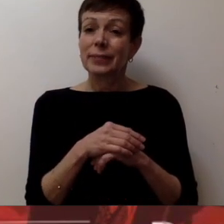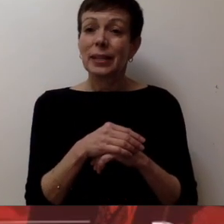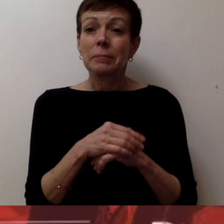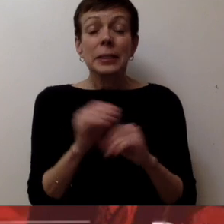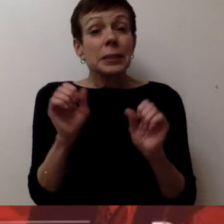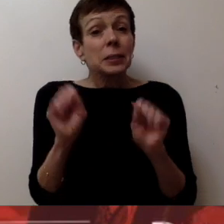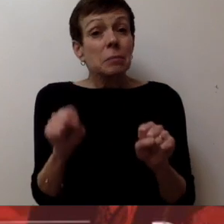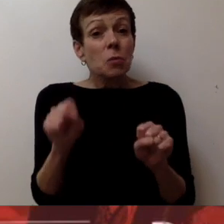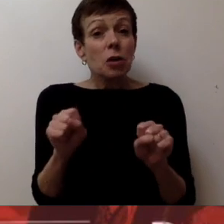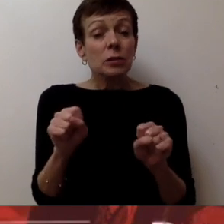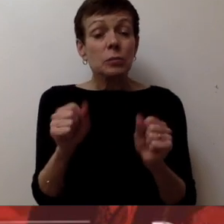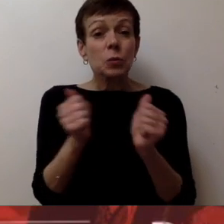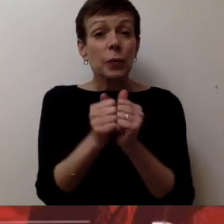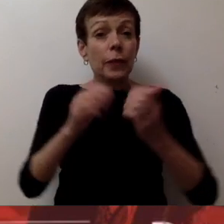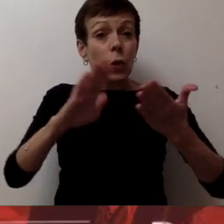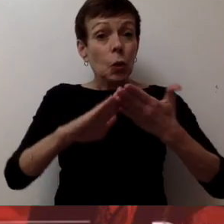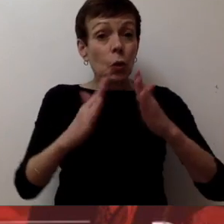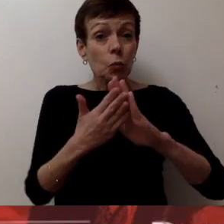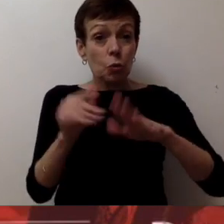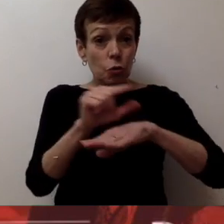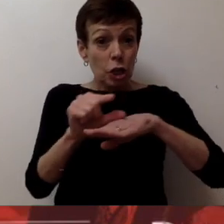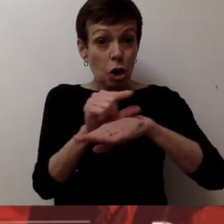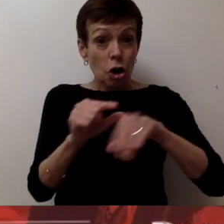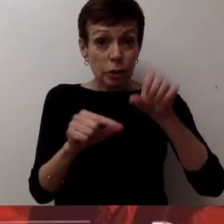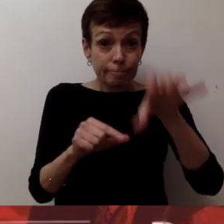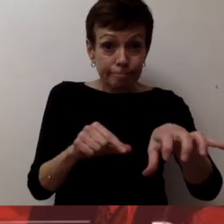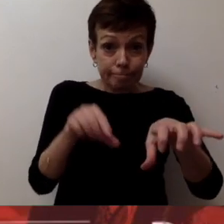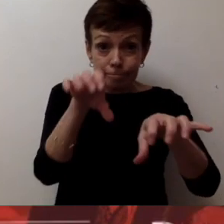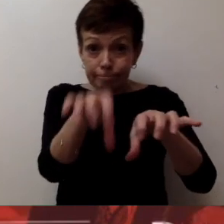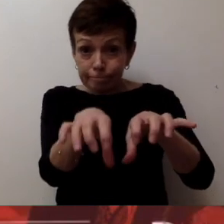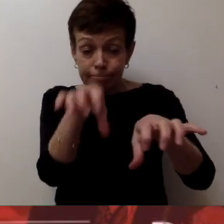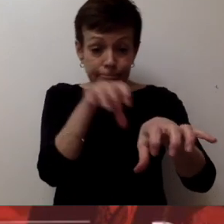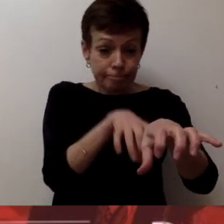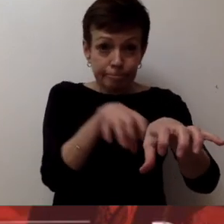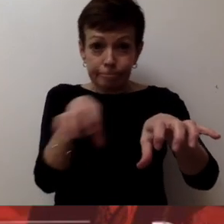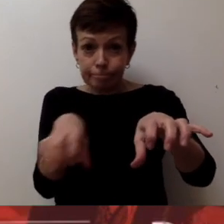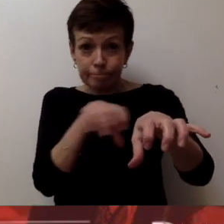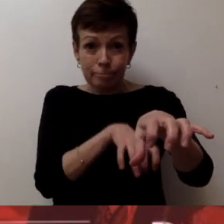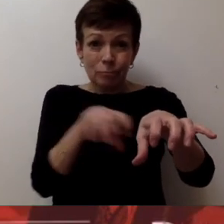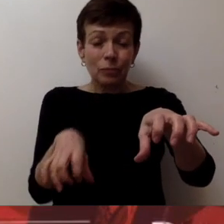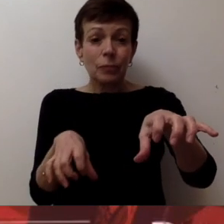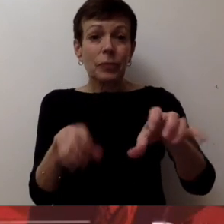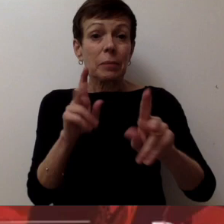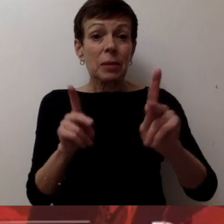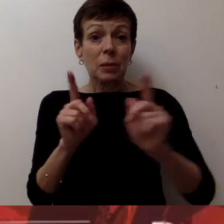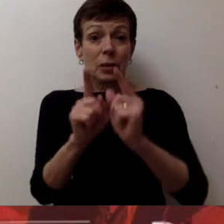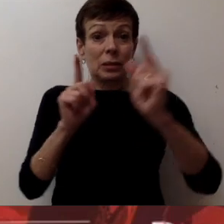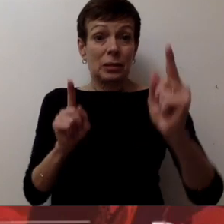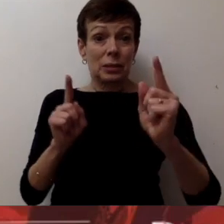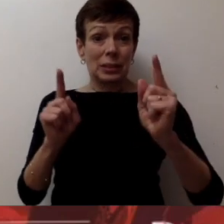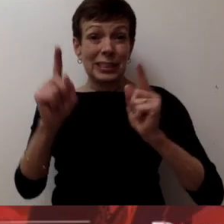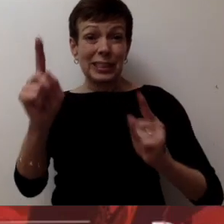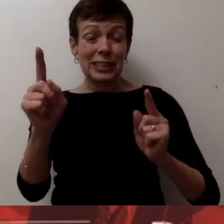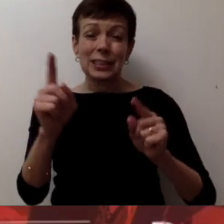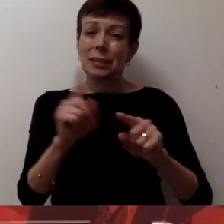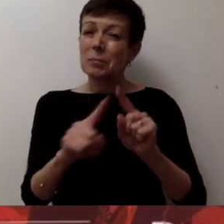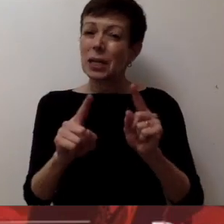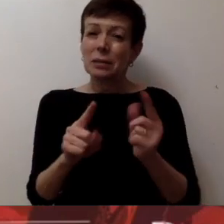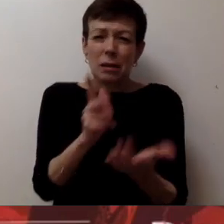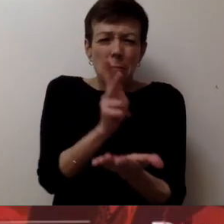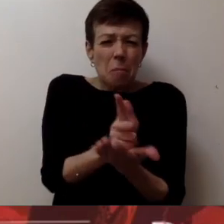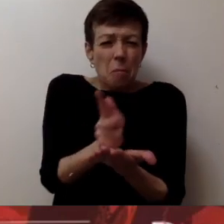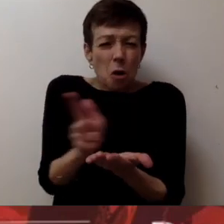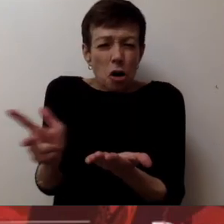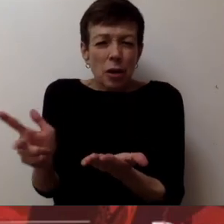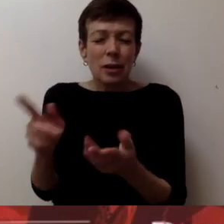that physical distancing between plots could have been achieved, the densities of city-run gardens and parking areas make it difficult